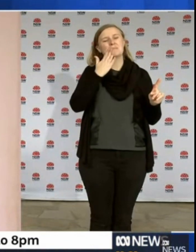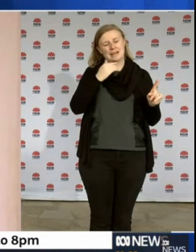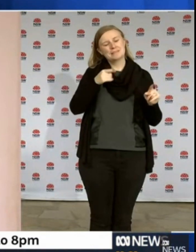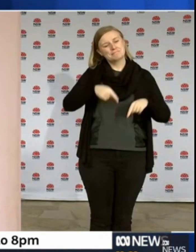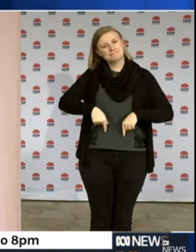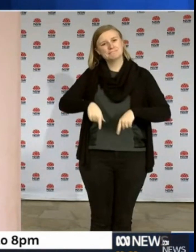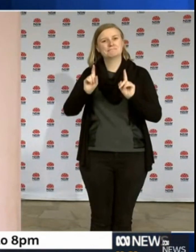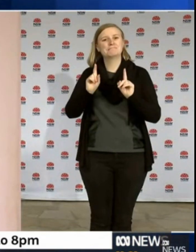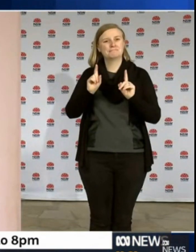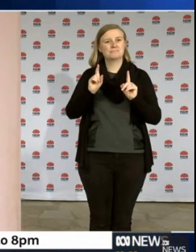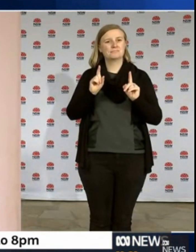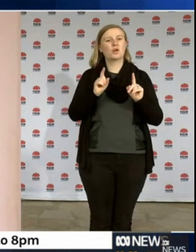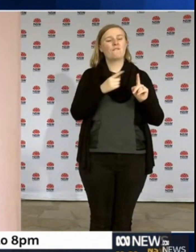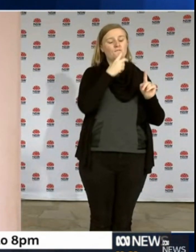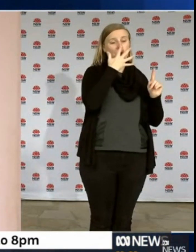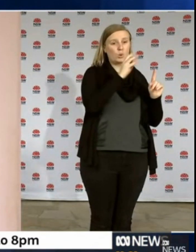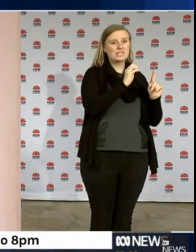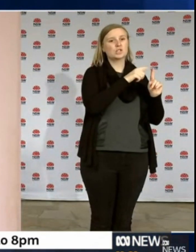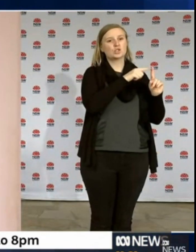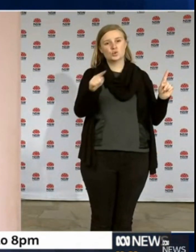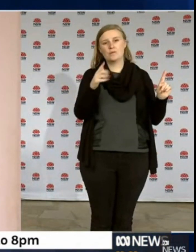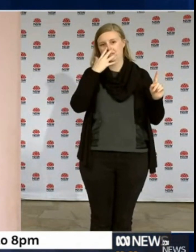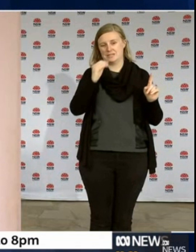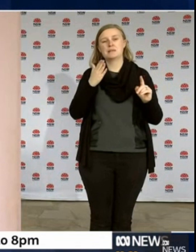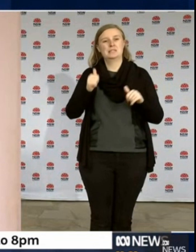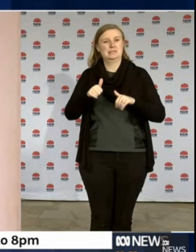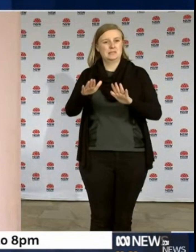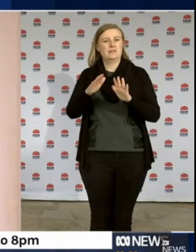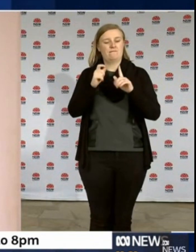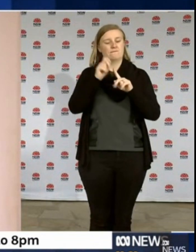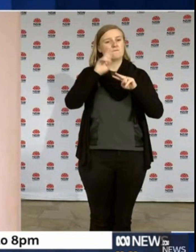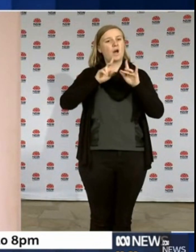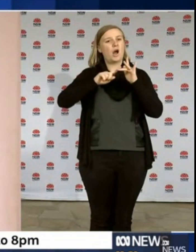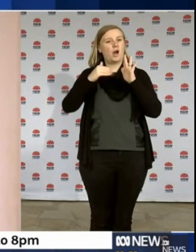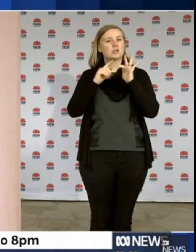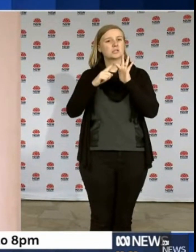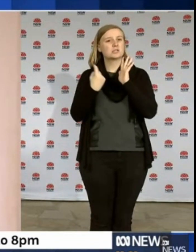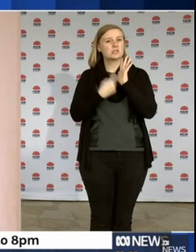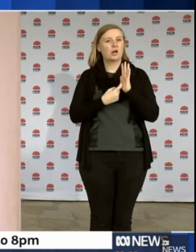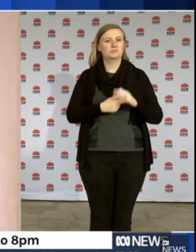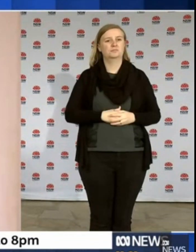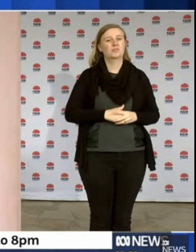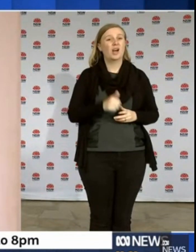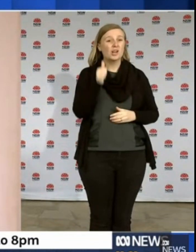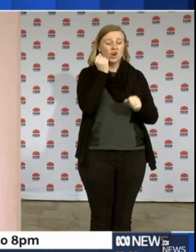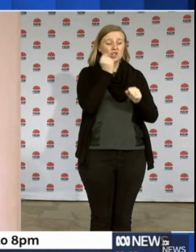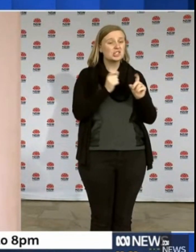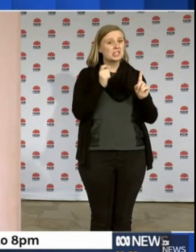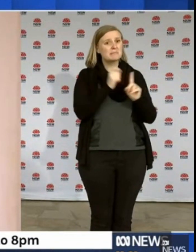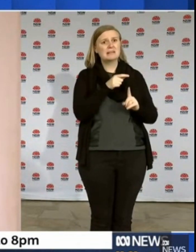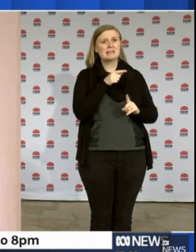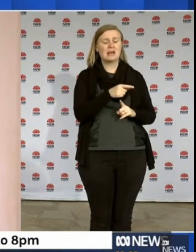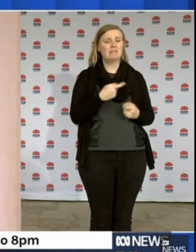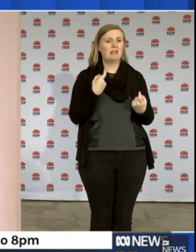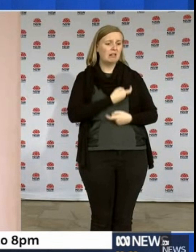come forward to get the Pfizer. Our health capacity is increasing. I want to thank the GP network. I know a lot of the GPs have been frustrated, but every